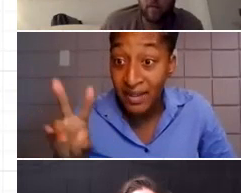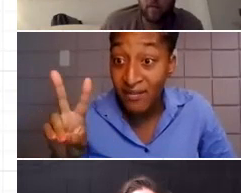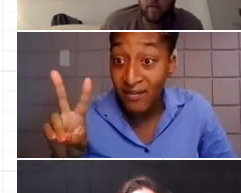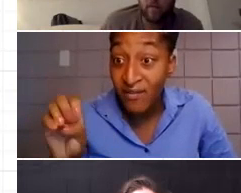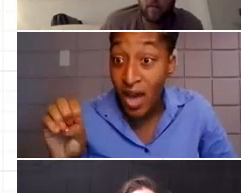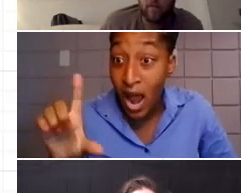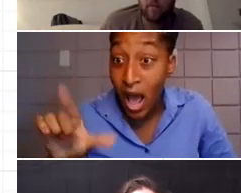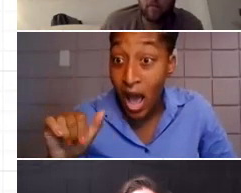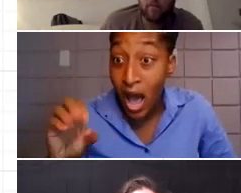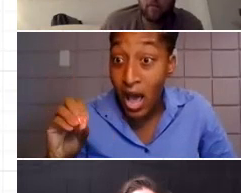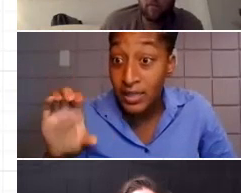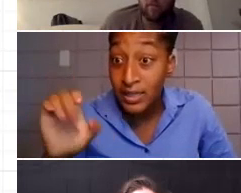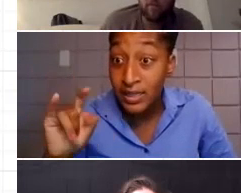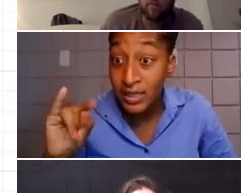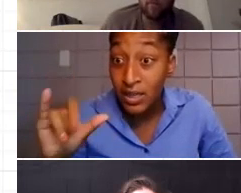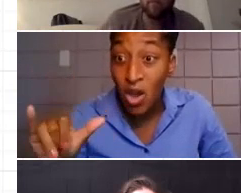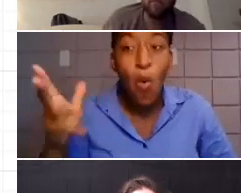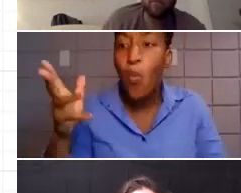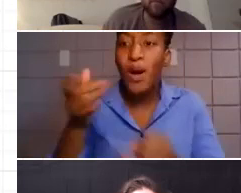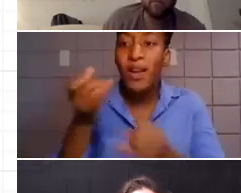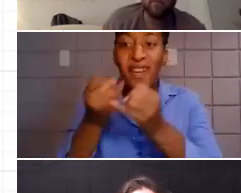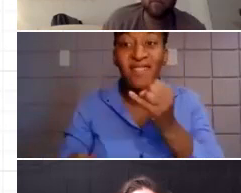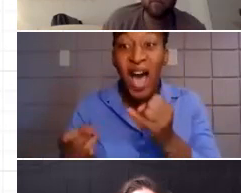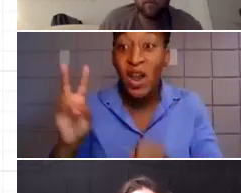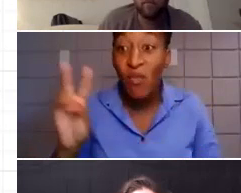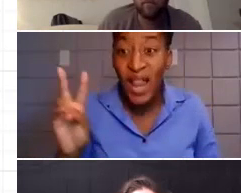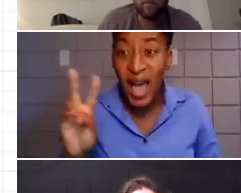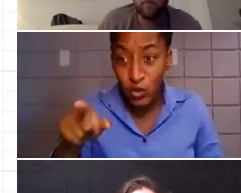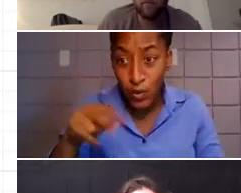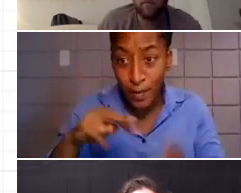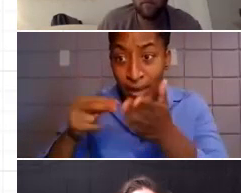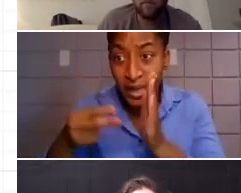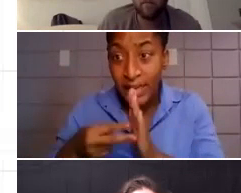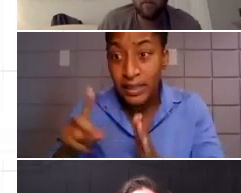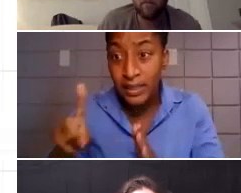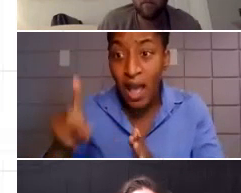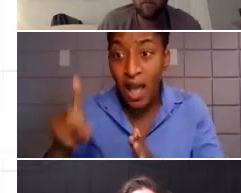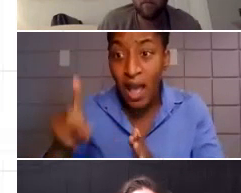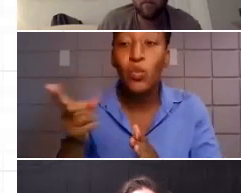Does he mean what is the final velocity of this object? Because that's what we're solving for.